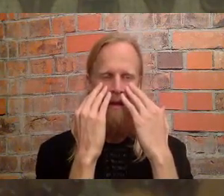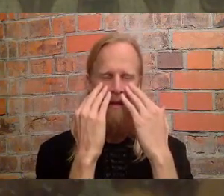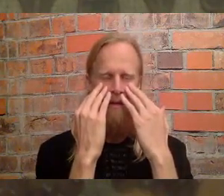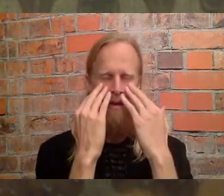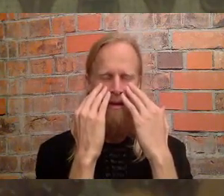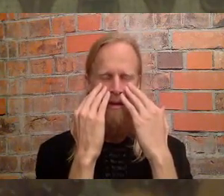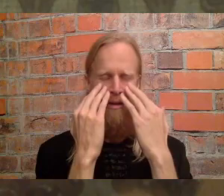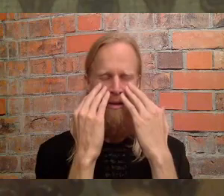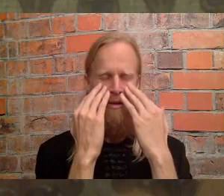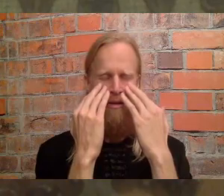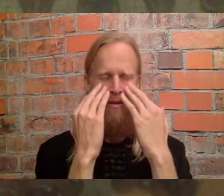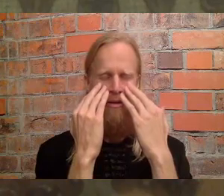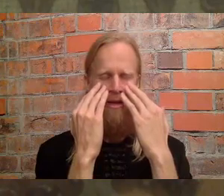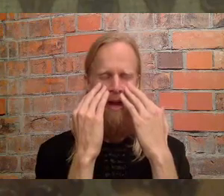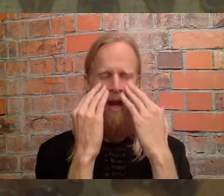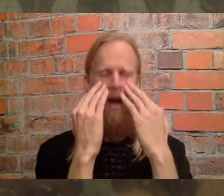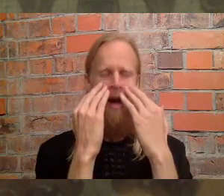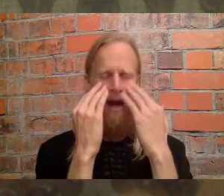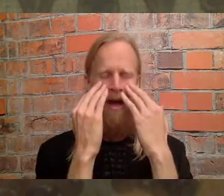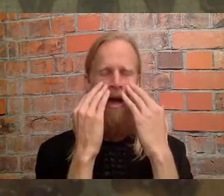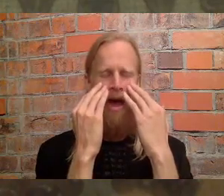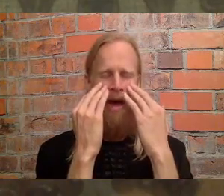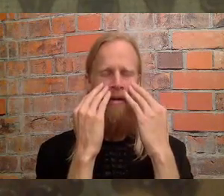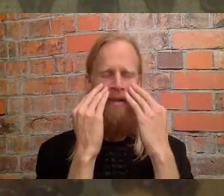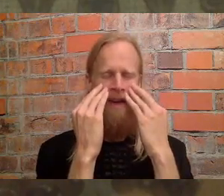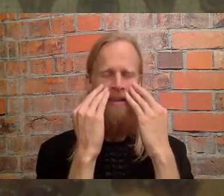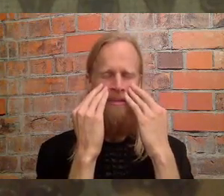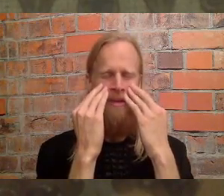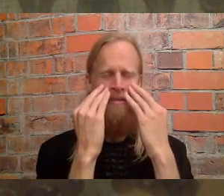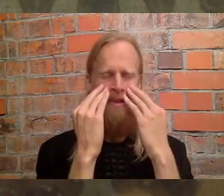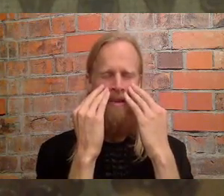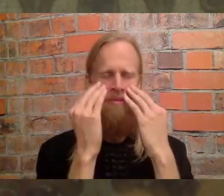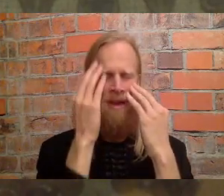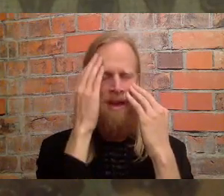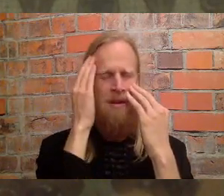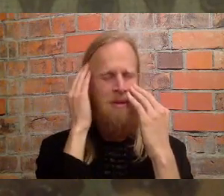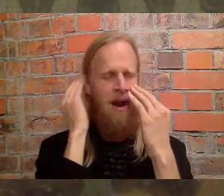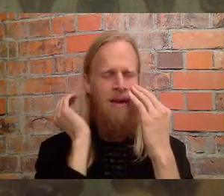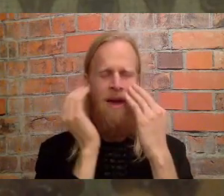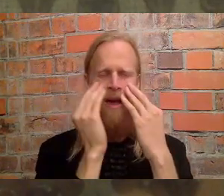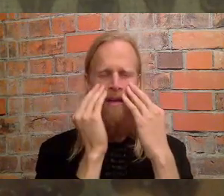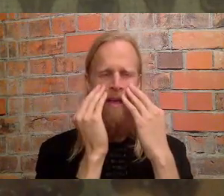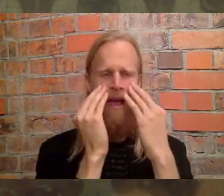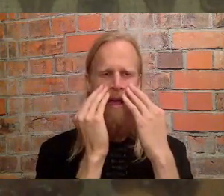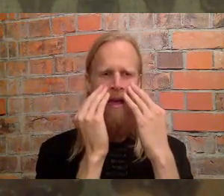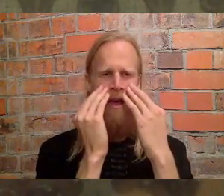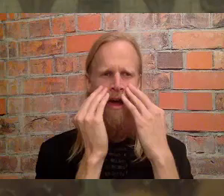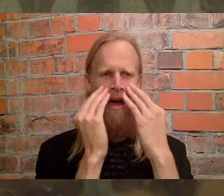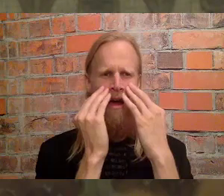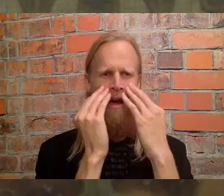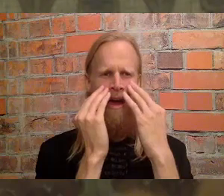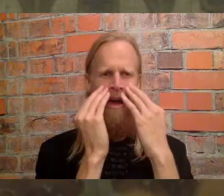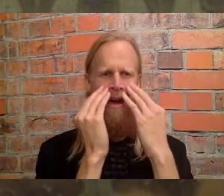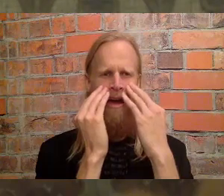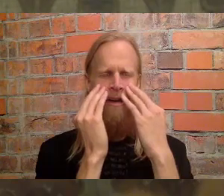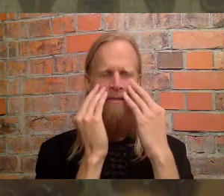feeling very proud of myself and very content with how I spent my time. Tapping